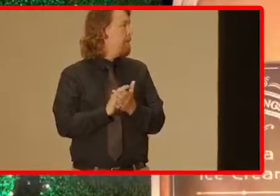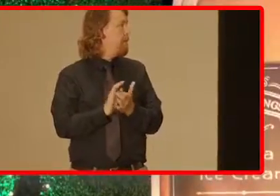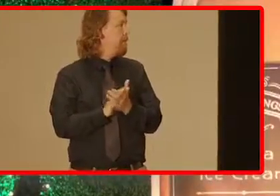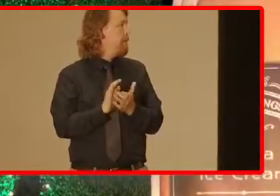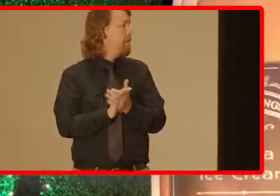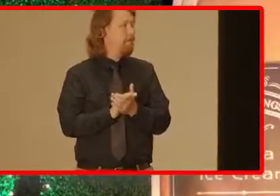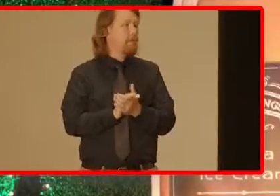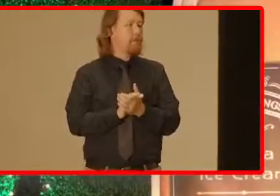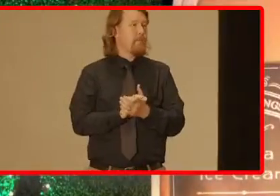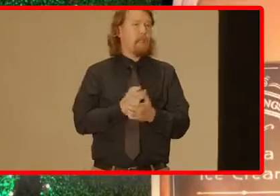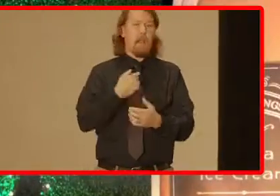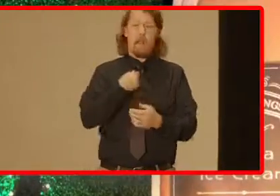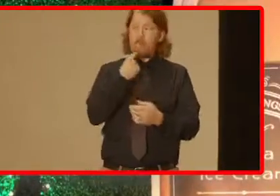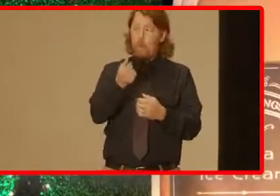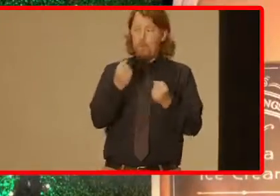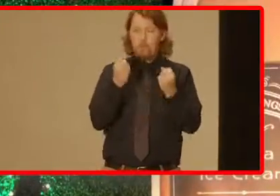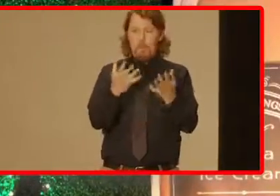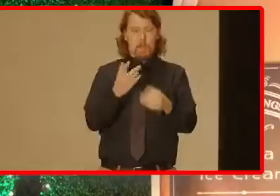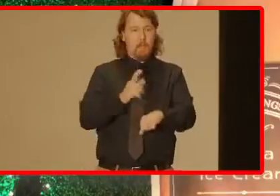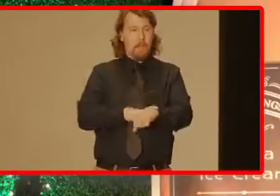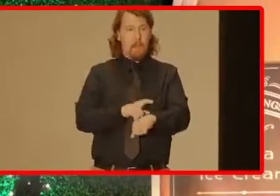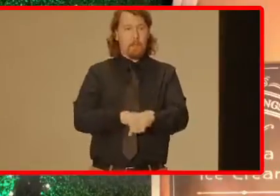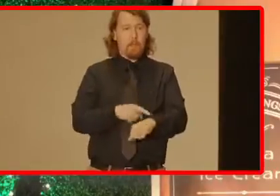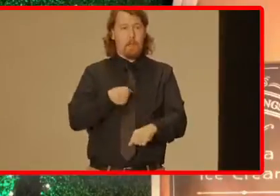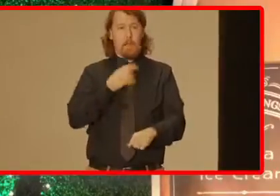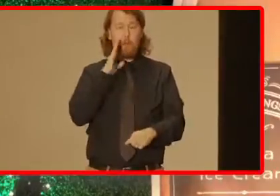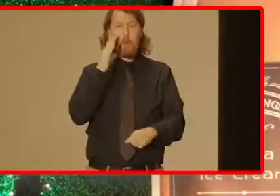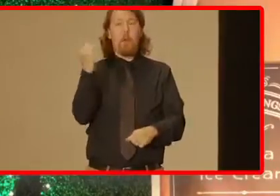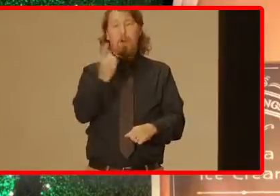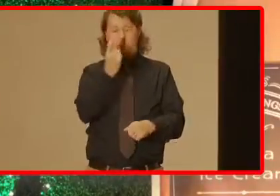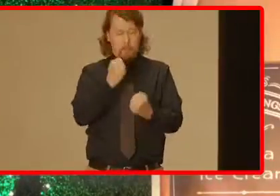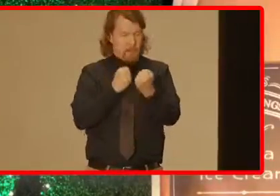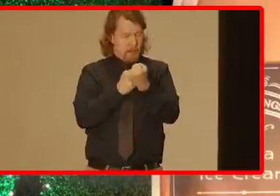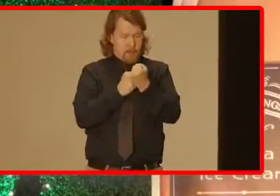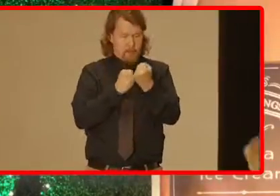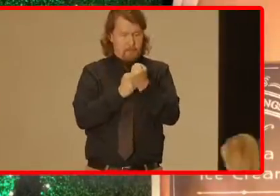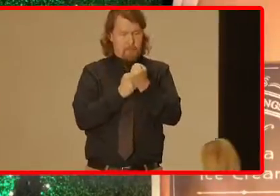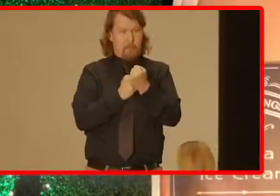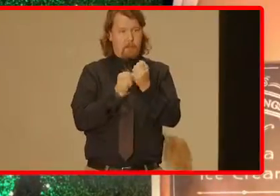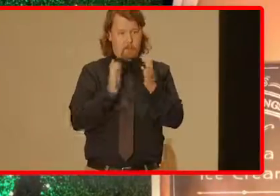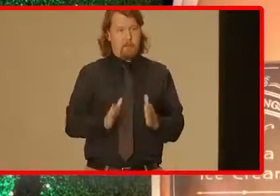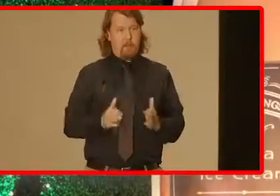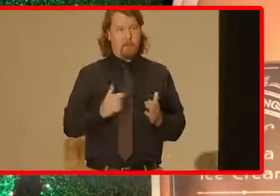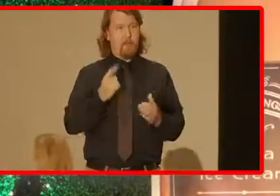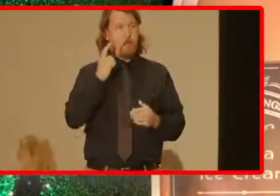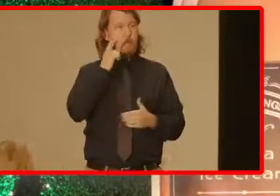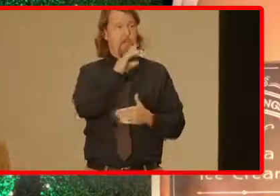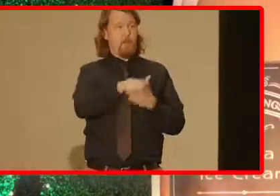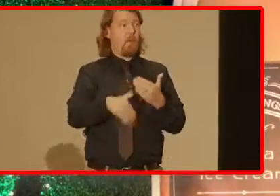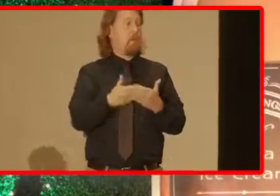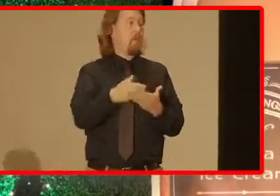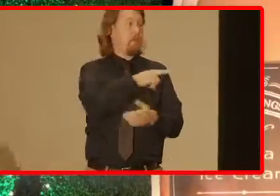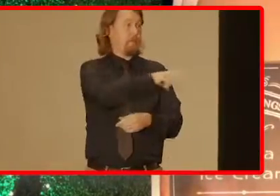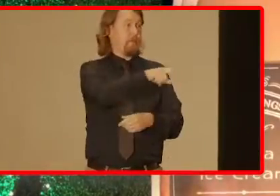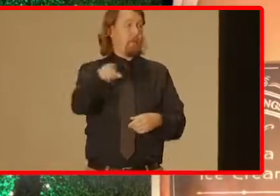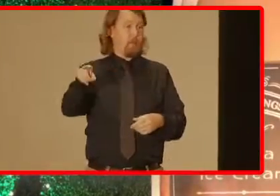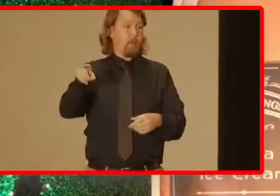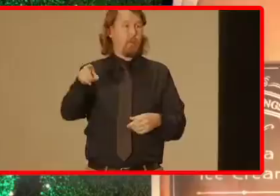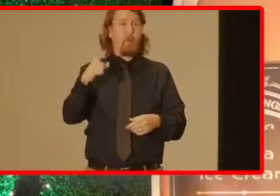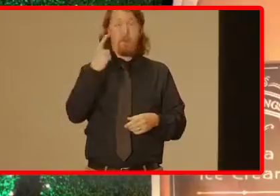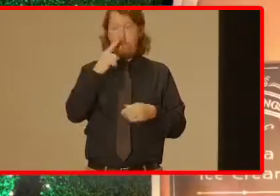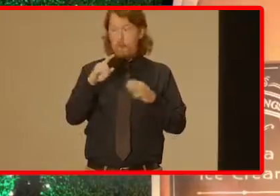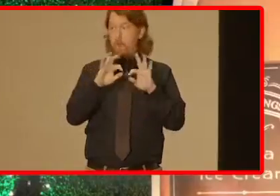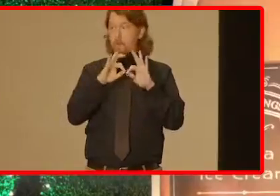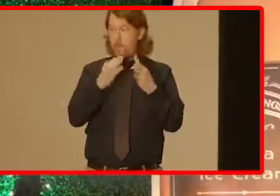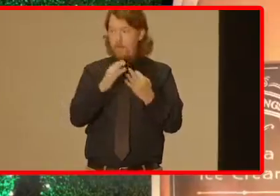So I've told you many times that I will always be an advocate for all of you and for the Family